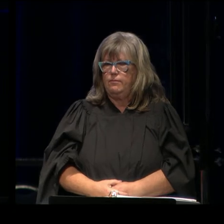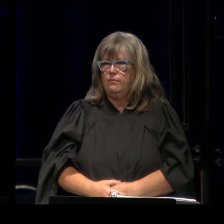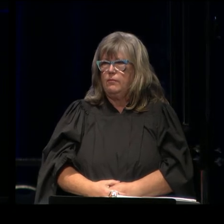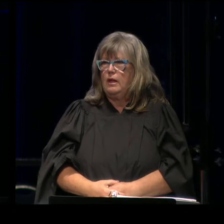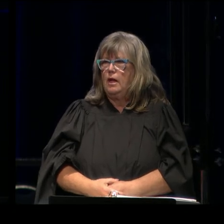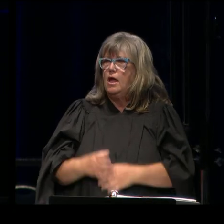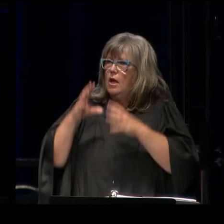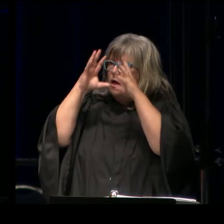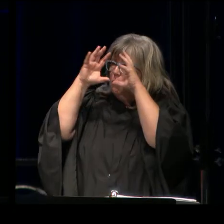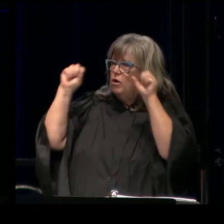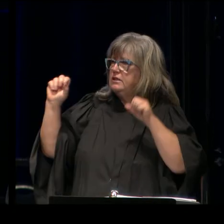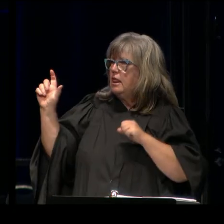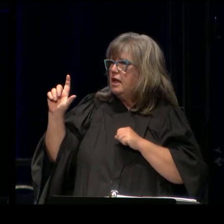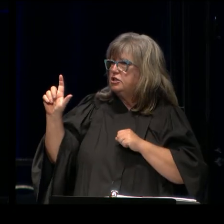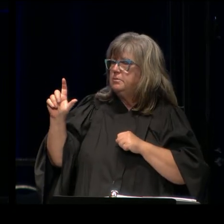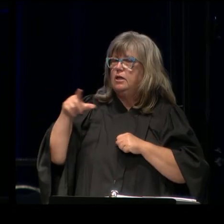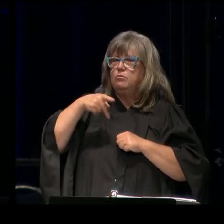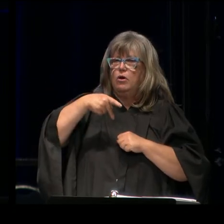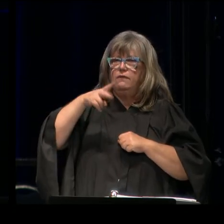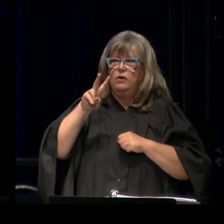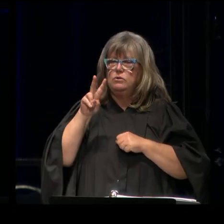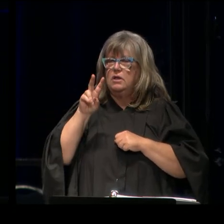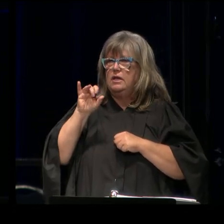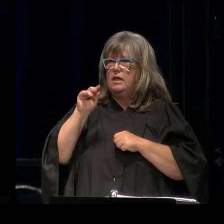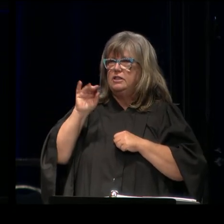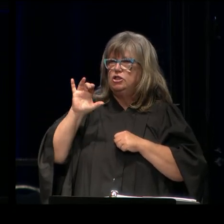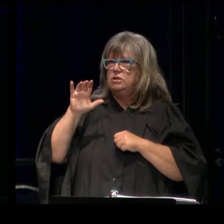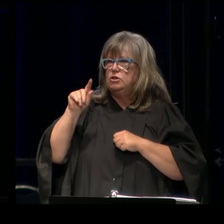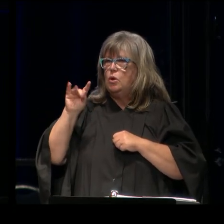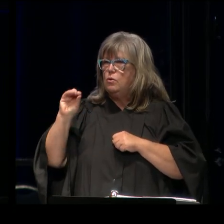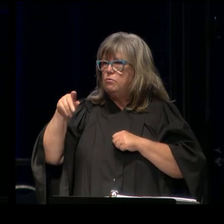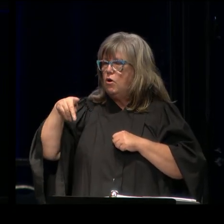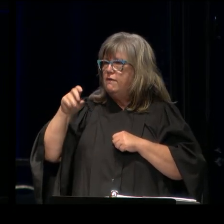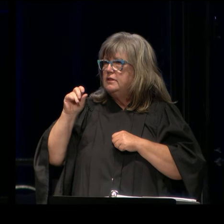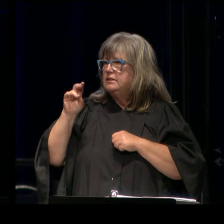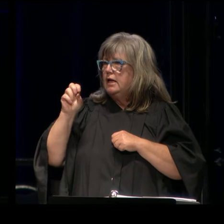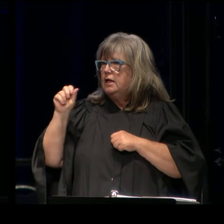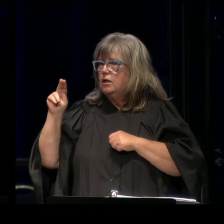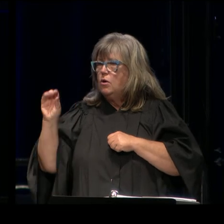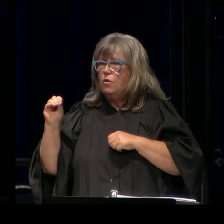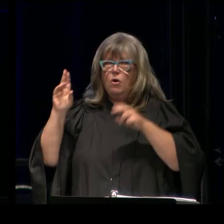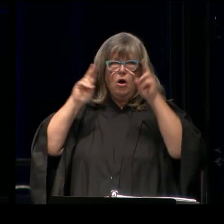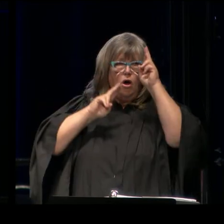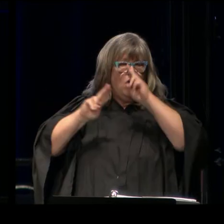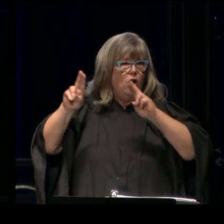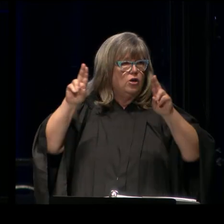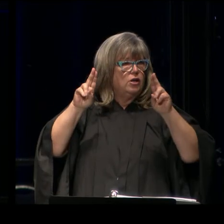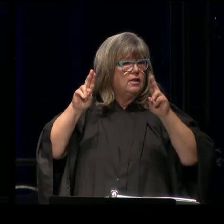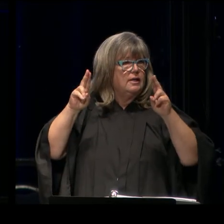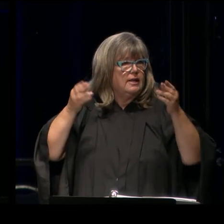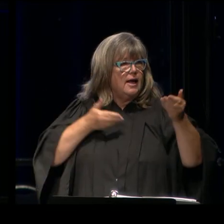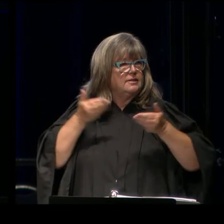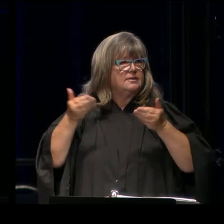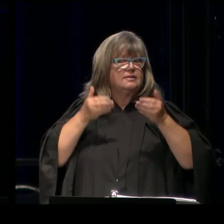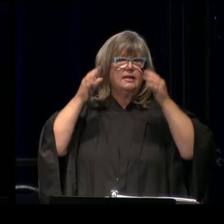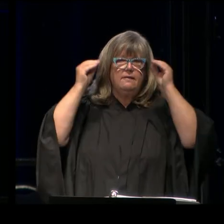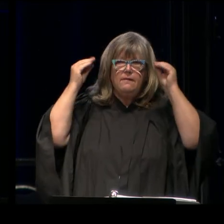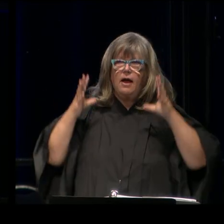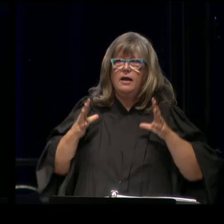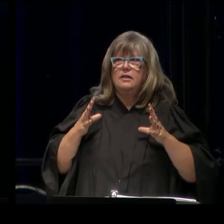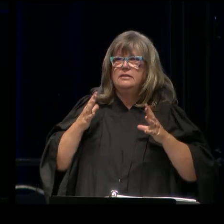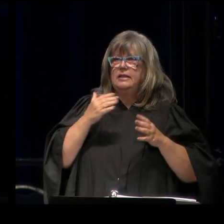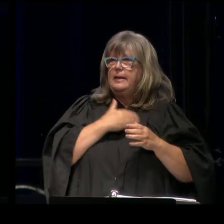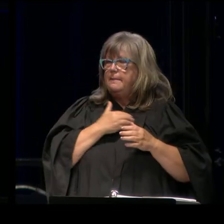President Lashmi, Provost Yanachito Provenzano, honored guests, faculty member, staff, family and friends